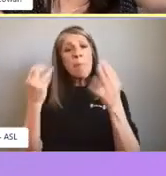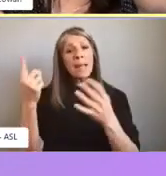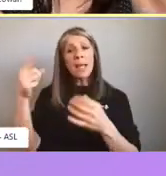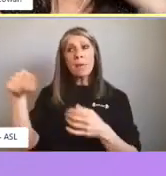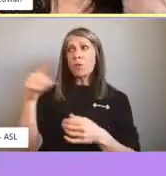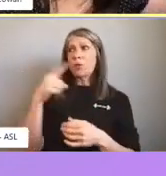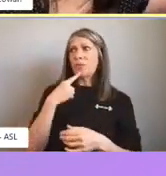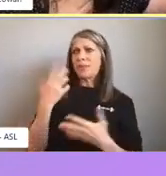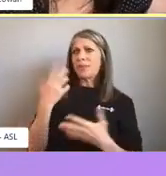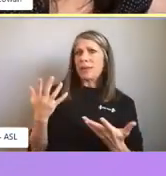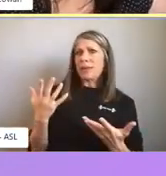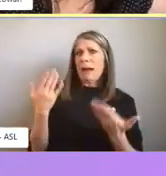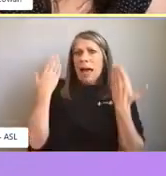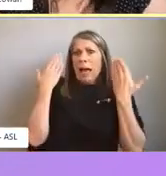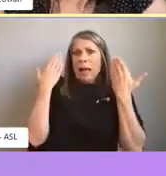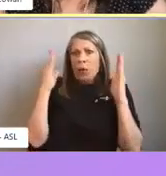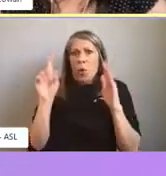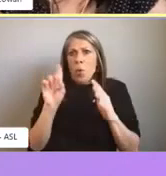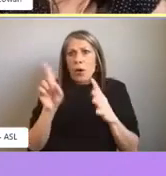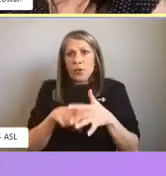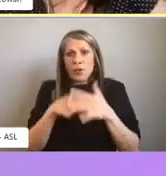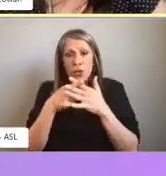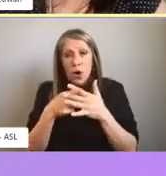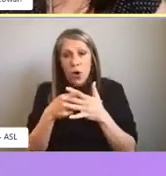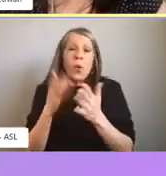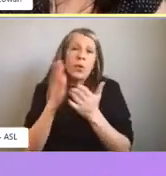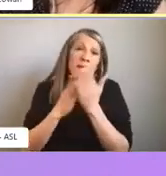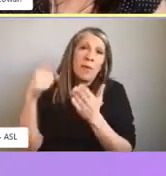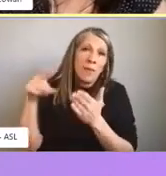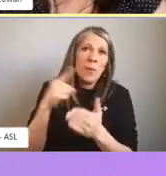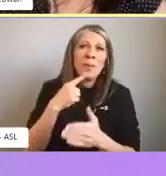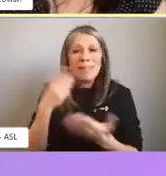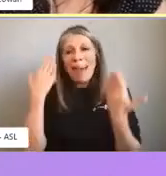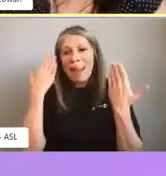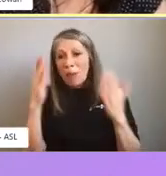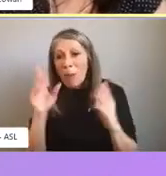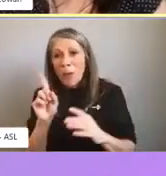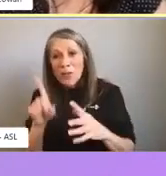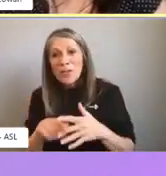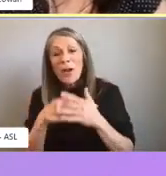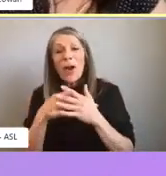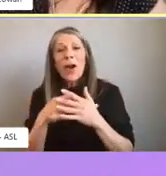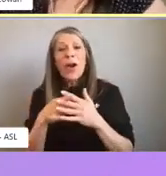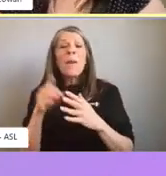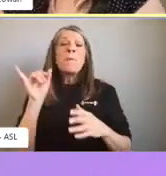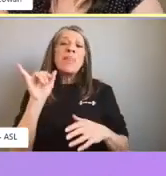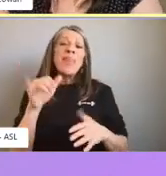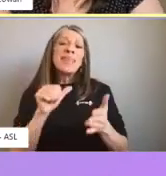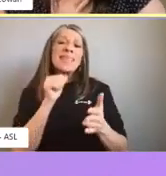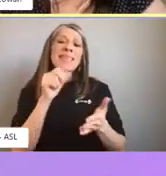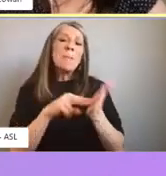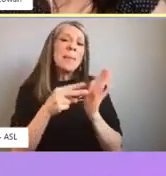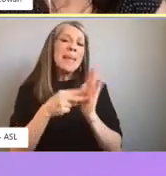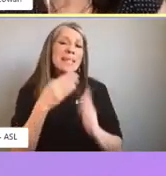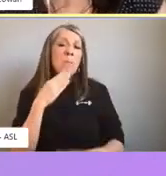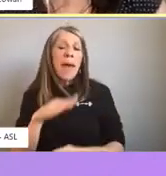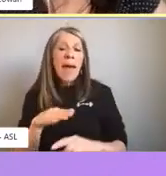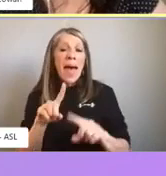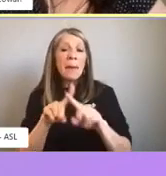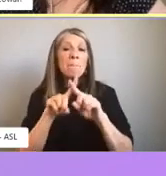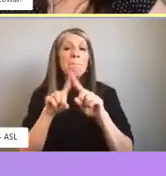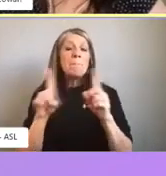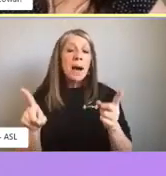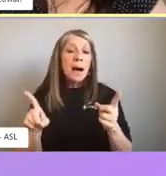and say that you didn't know where to start, or some of you anyway. And this isn't to say that that's inherently bad, but we do have